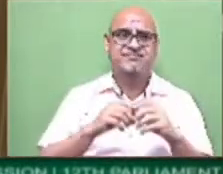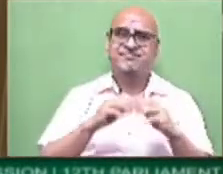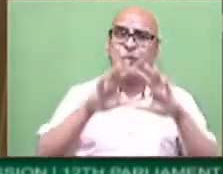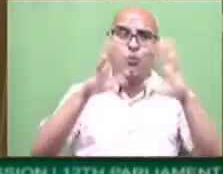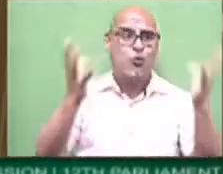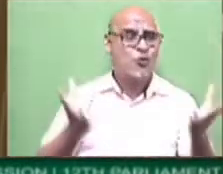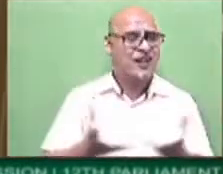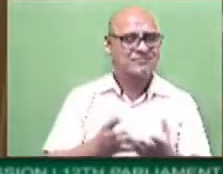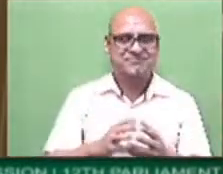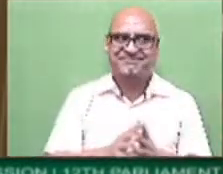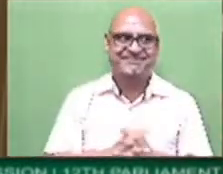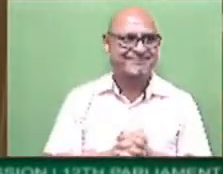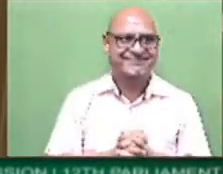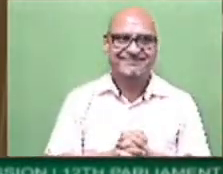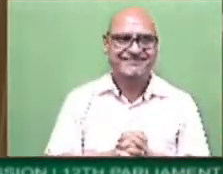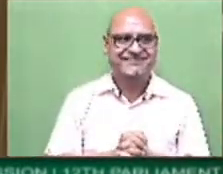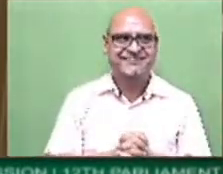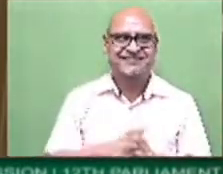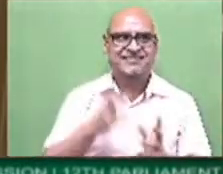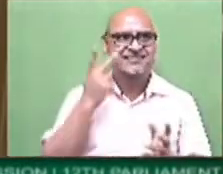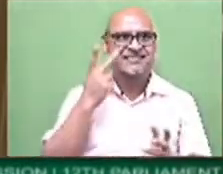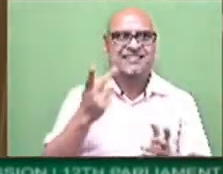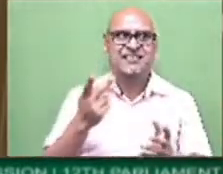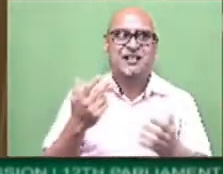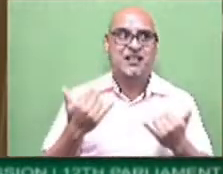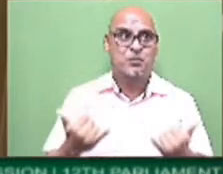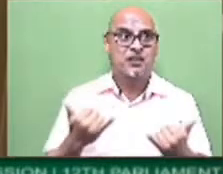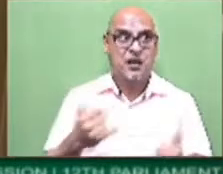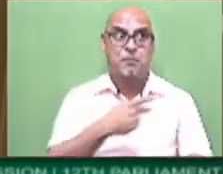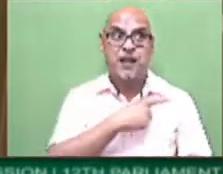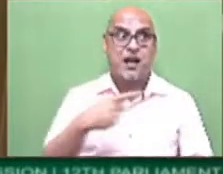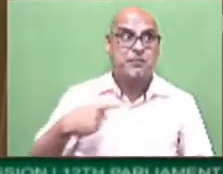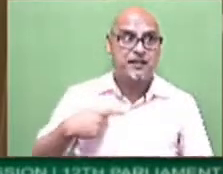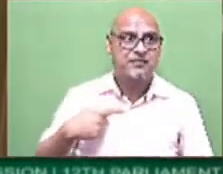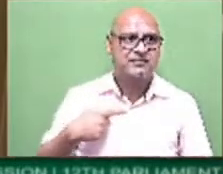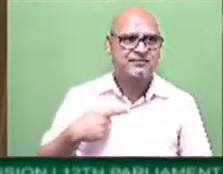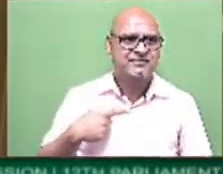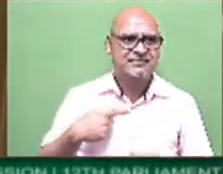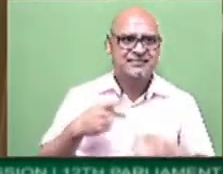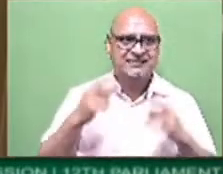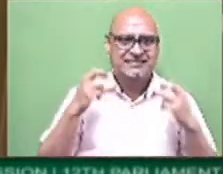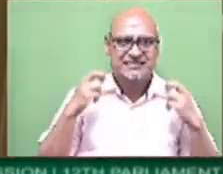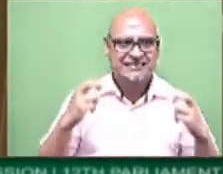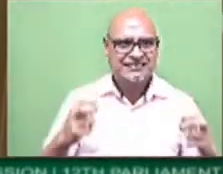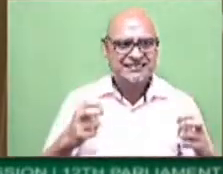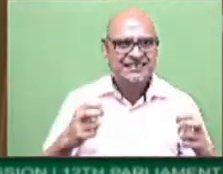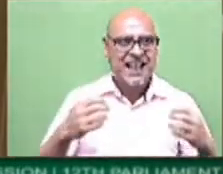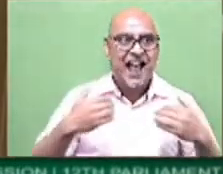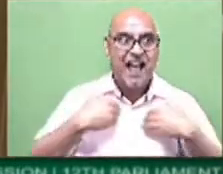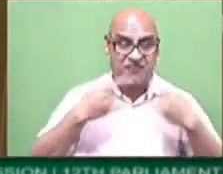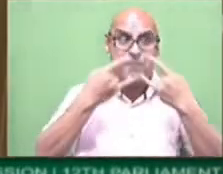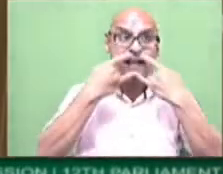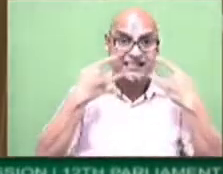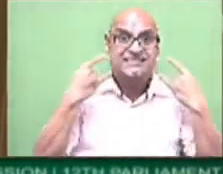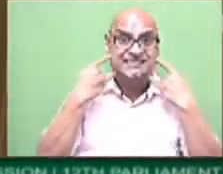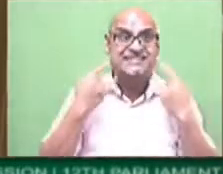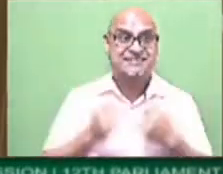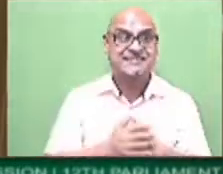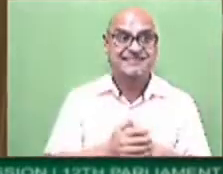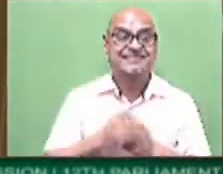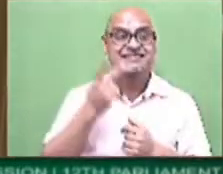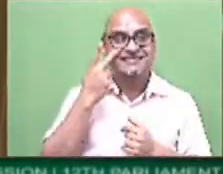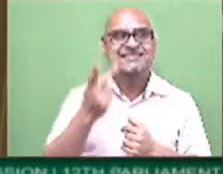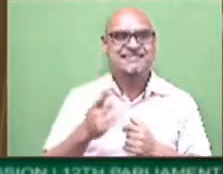our contributions, and the fact that earlier our speaking time has been cut, gives us an idea,